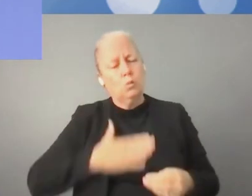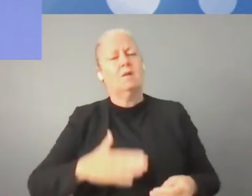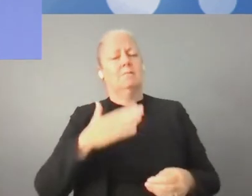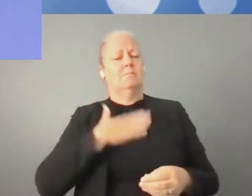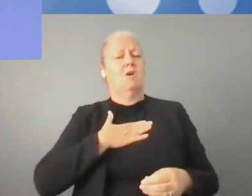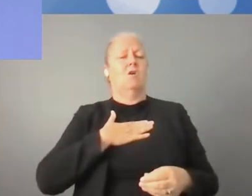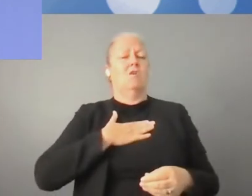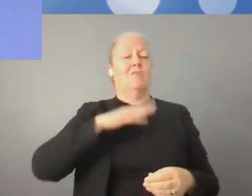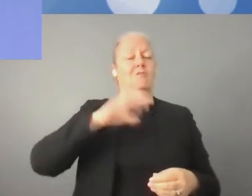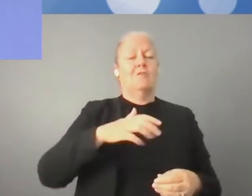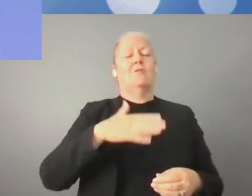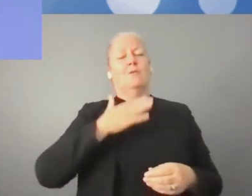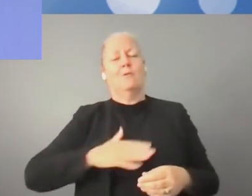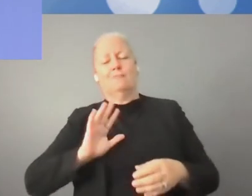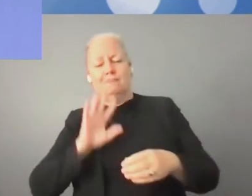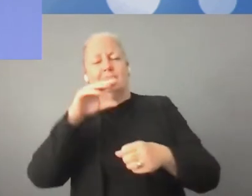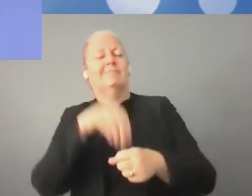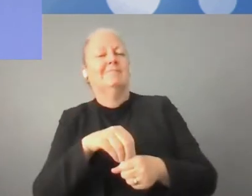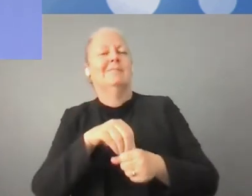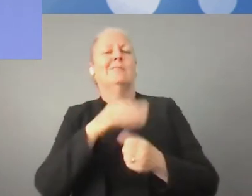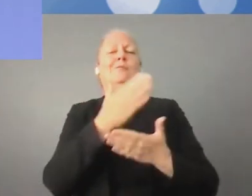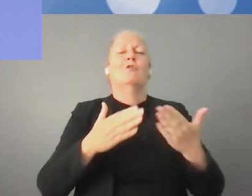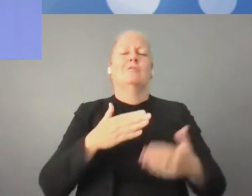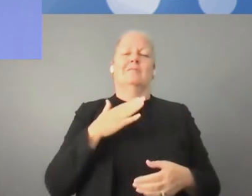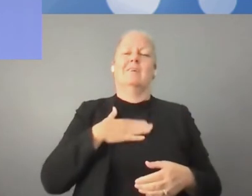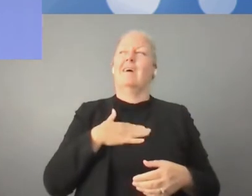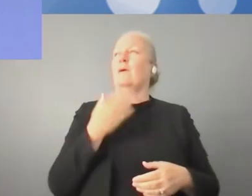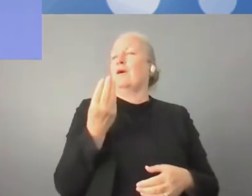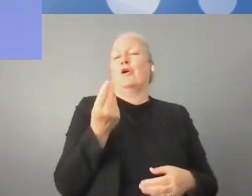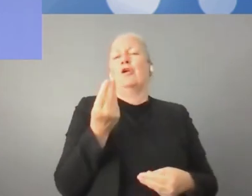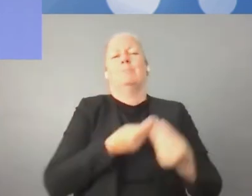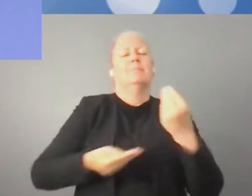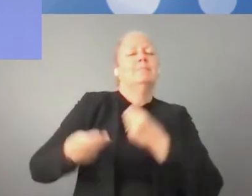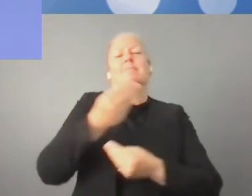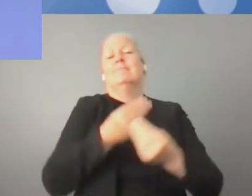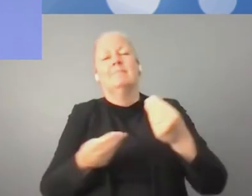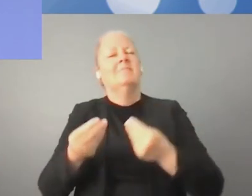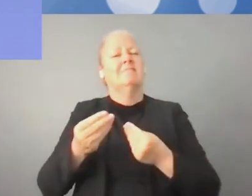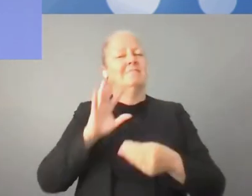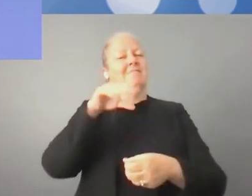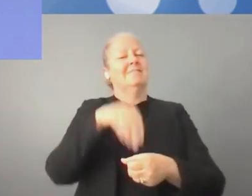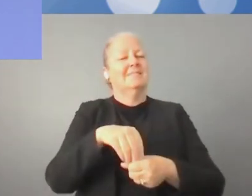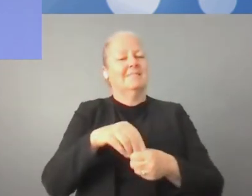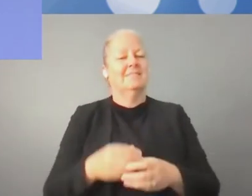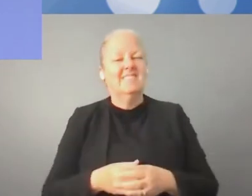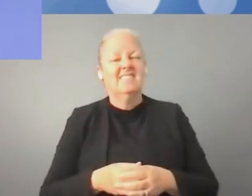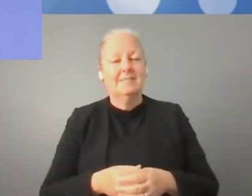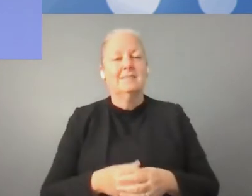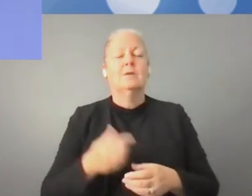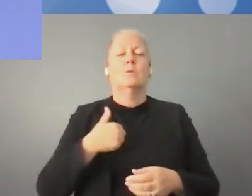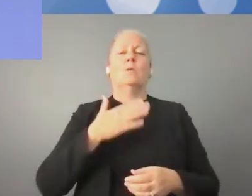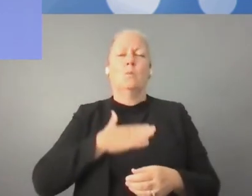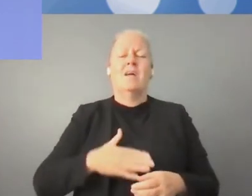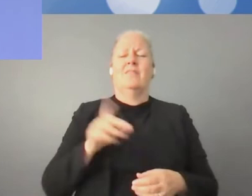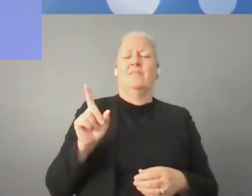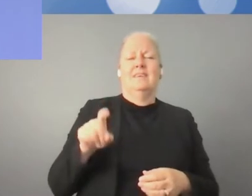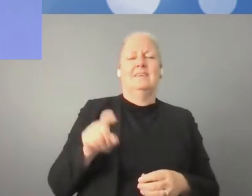of our economic system to so to say so you need good conditions for that as for the